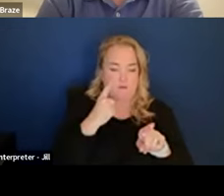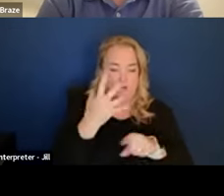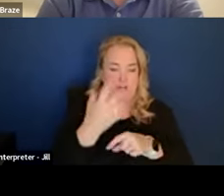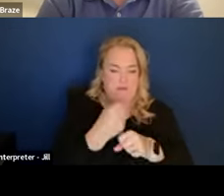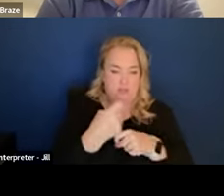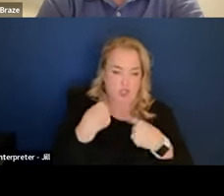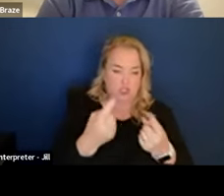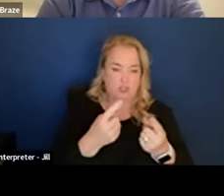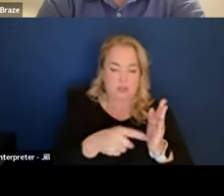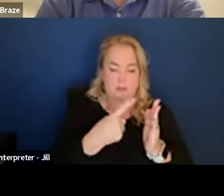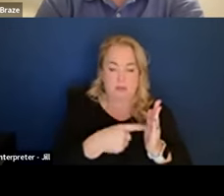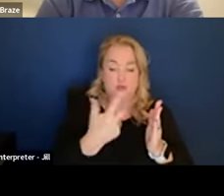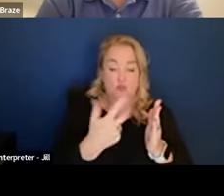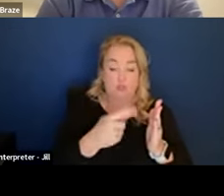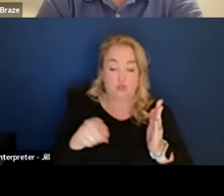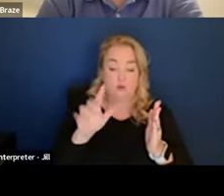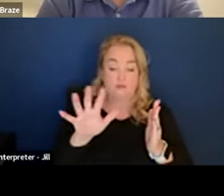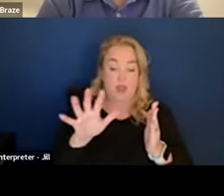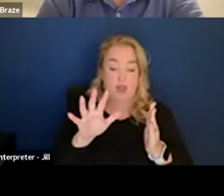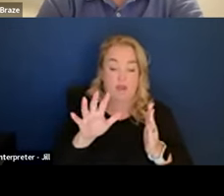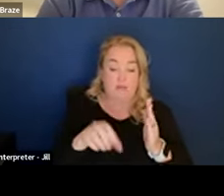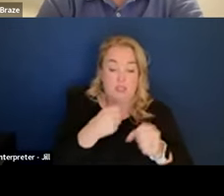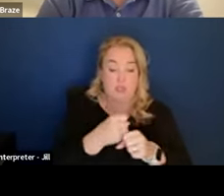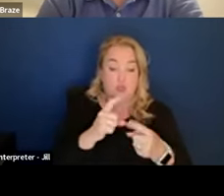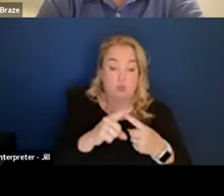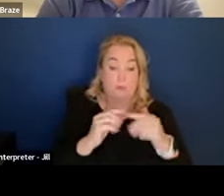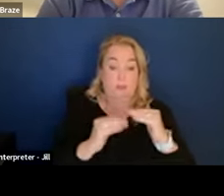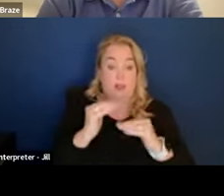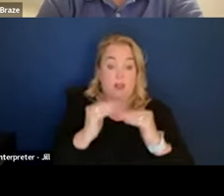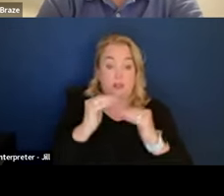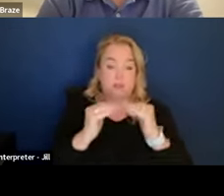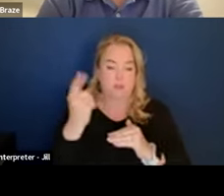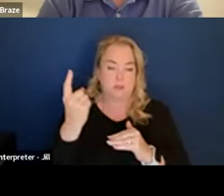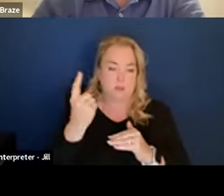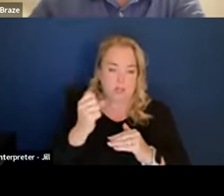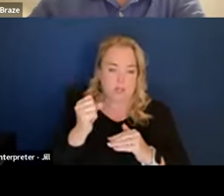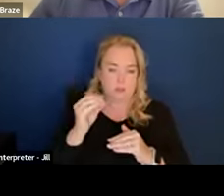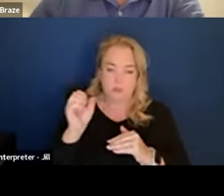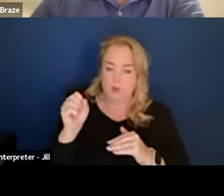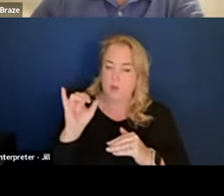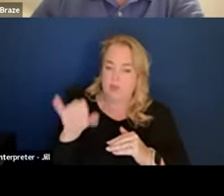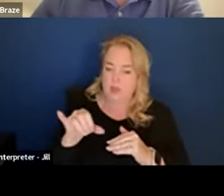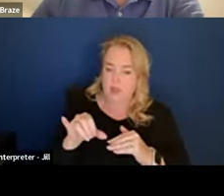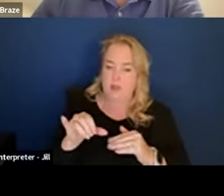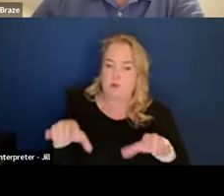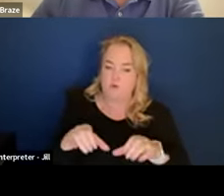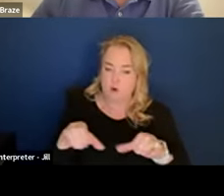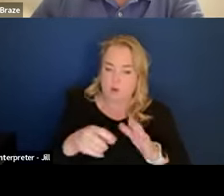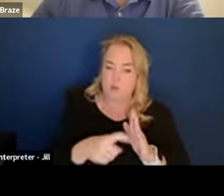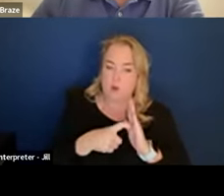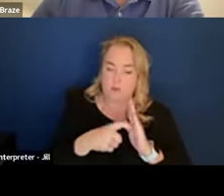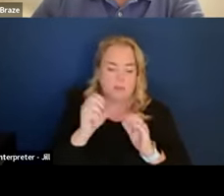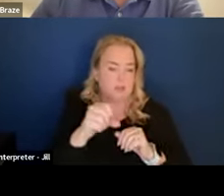5 years. It takes sometimes 3 to 5 years to build something. Mm-hmm. So that's past performance requirements. Yeah,